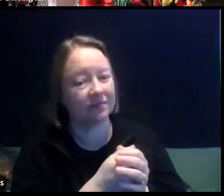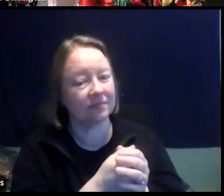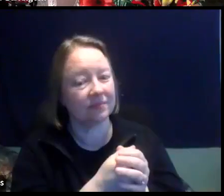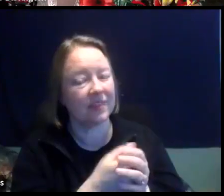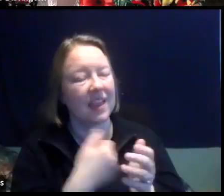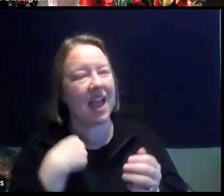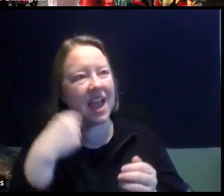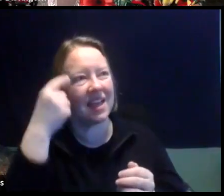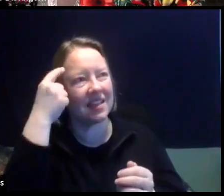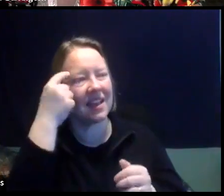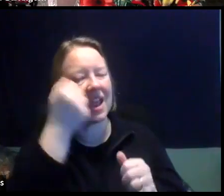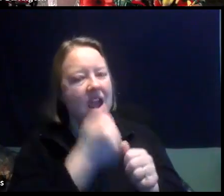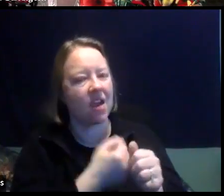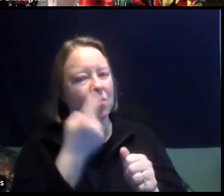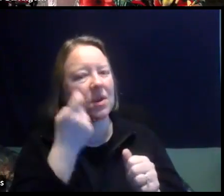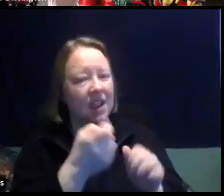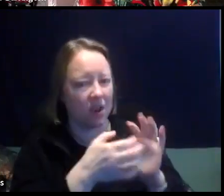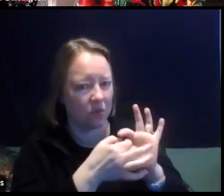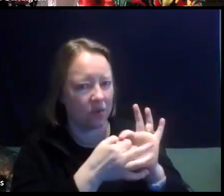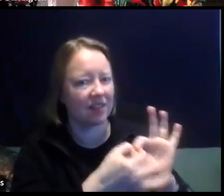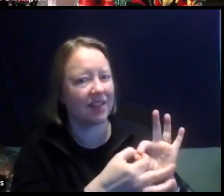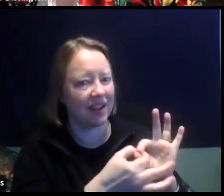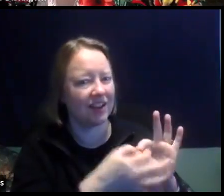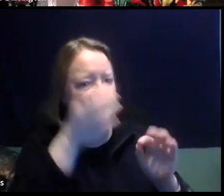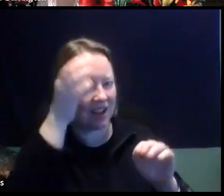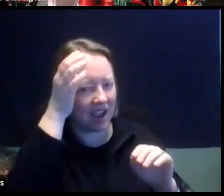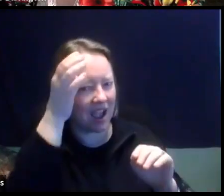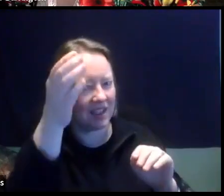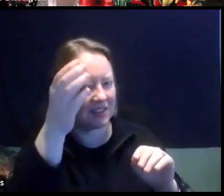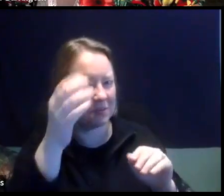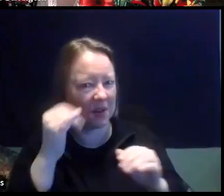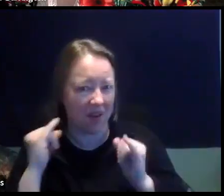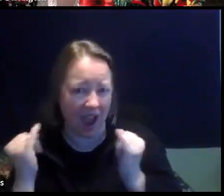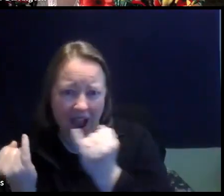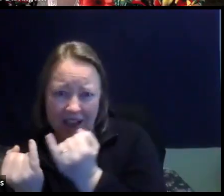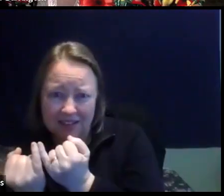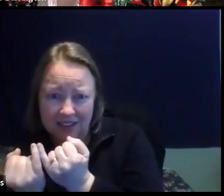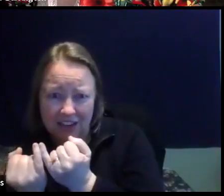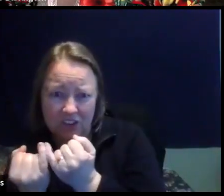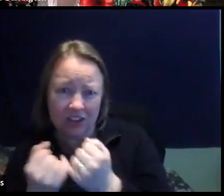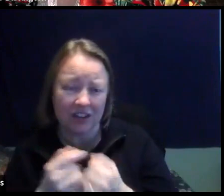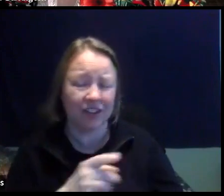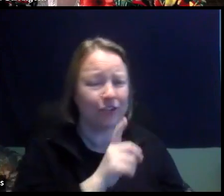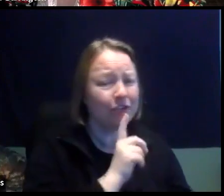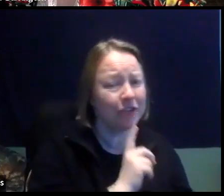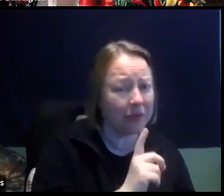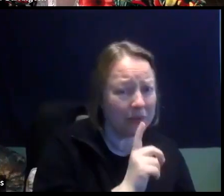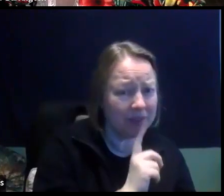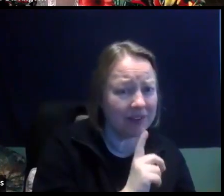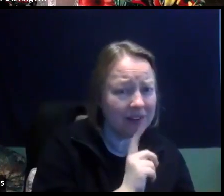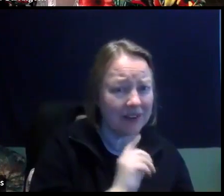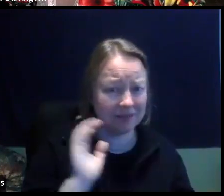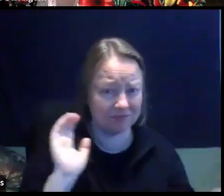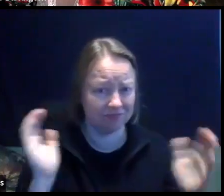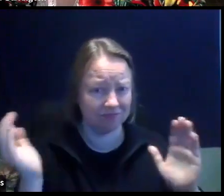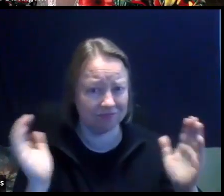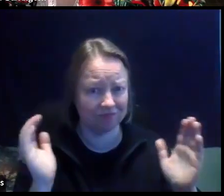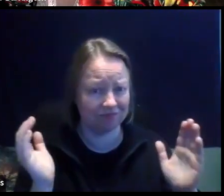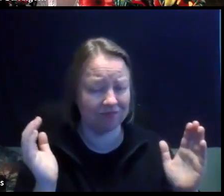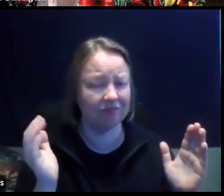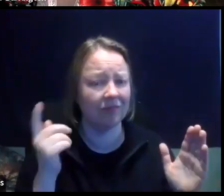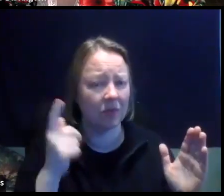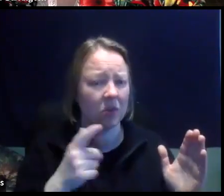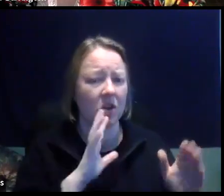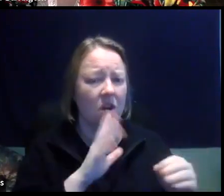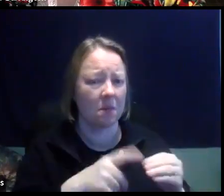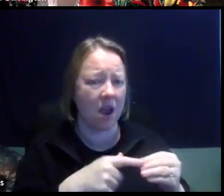I think everyone can relate to the concept of isolation versus loneliness. And I think when you kind of mentioned the